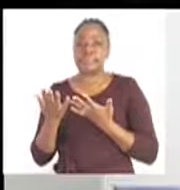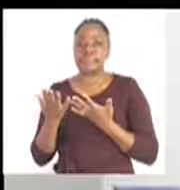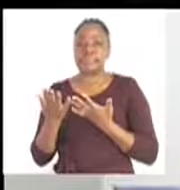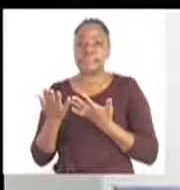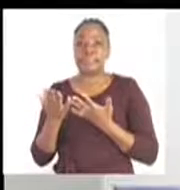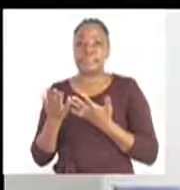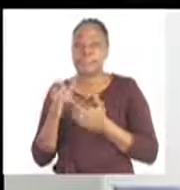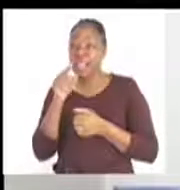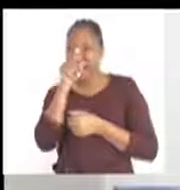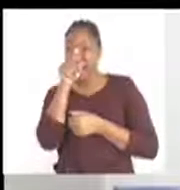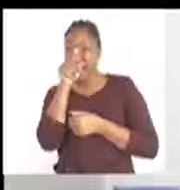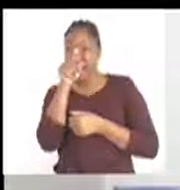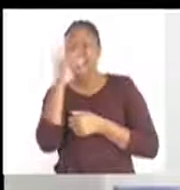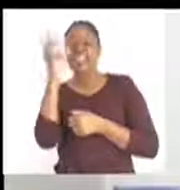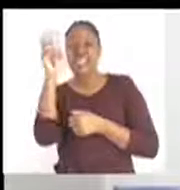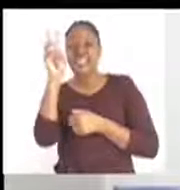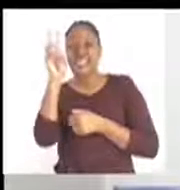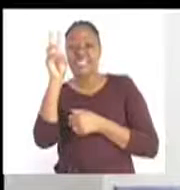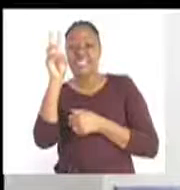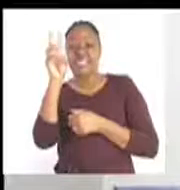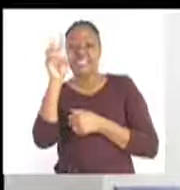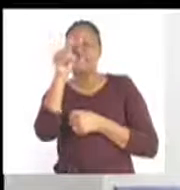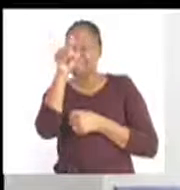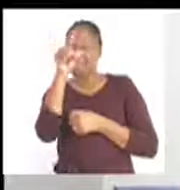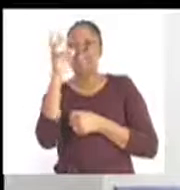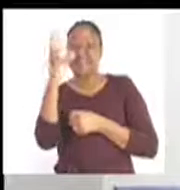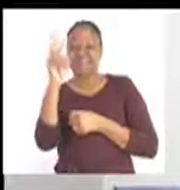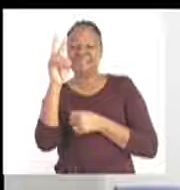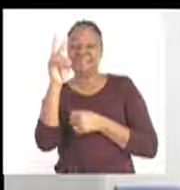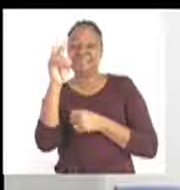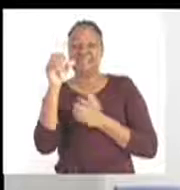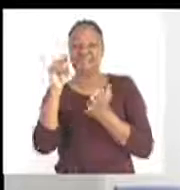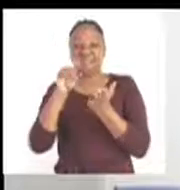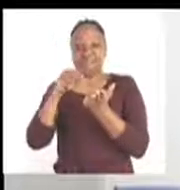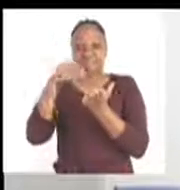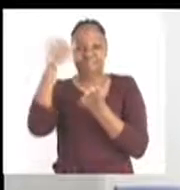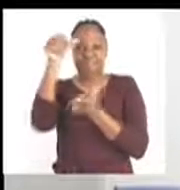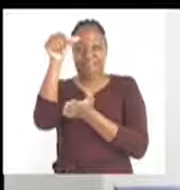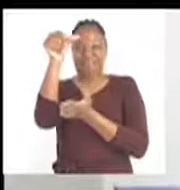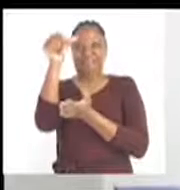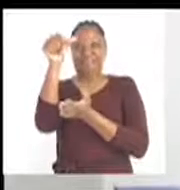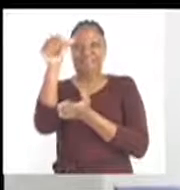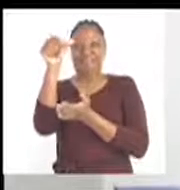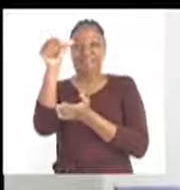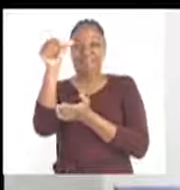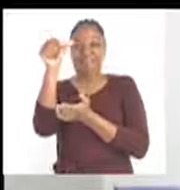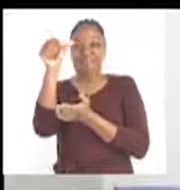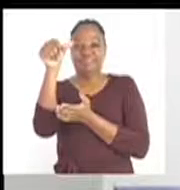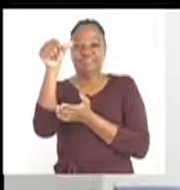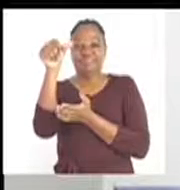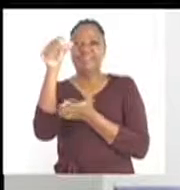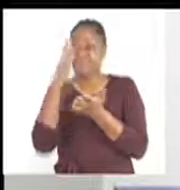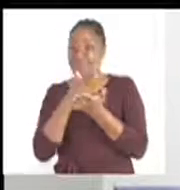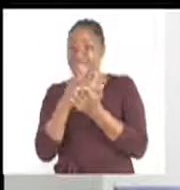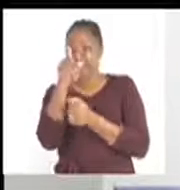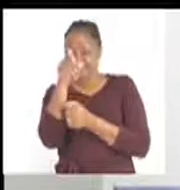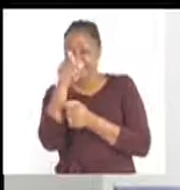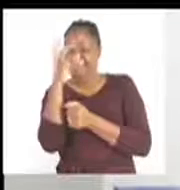It looks like 6 is just here at the top. So I will put my 6 here.